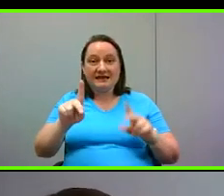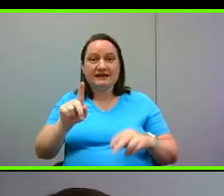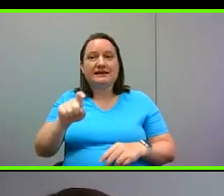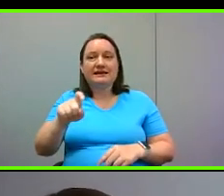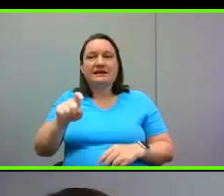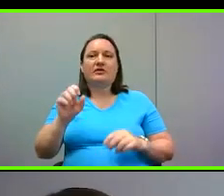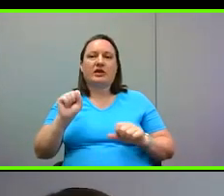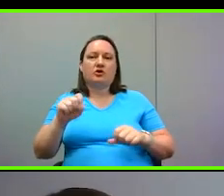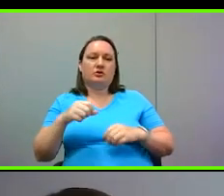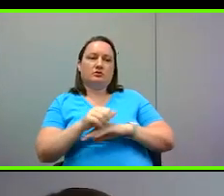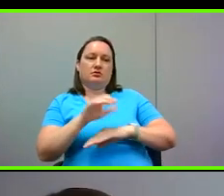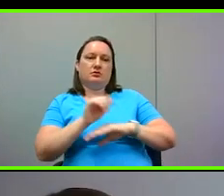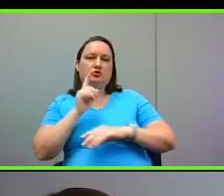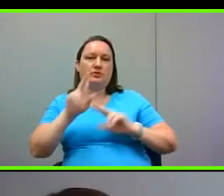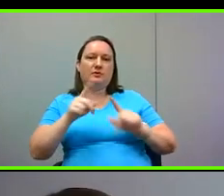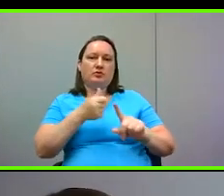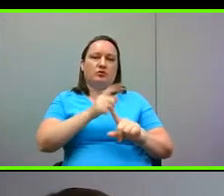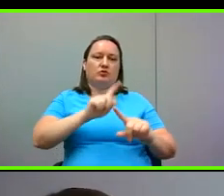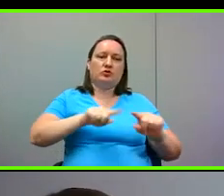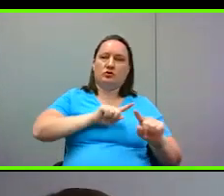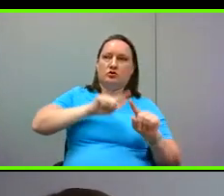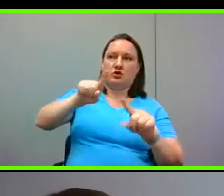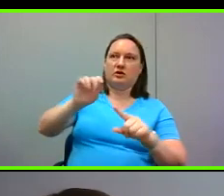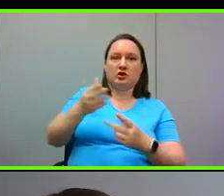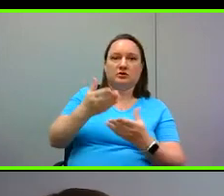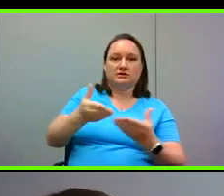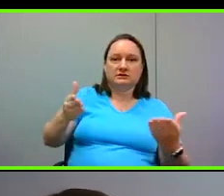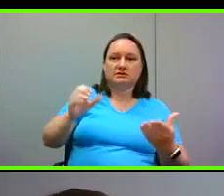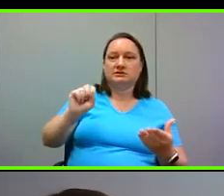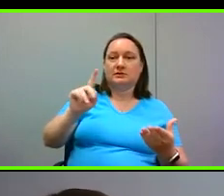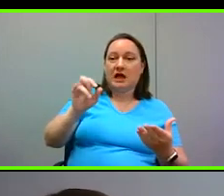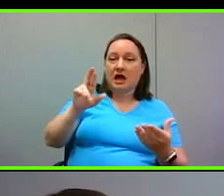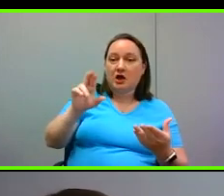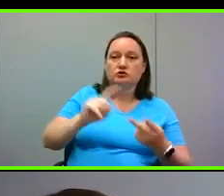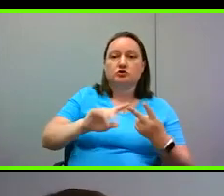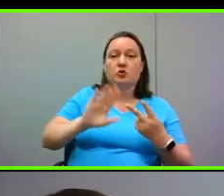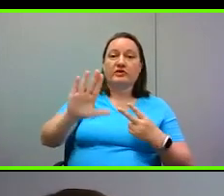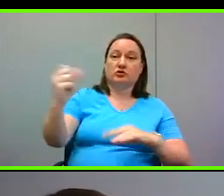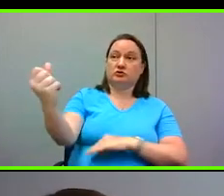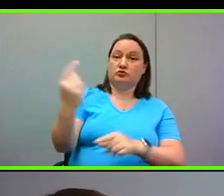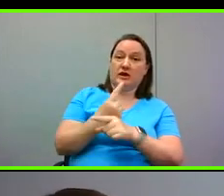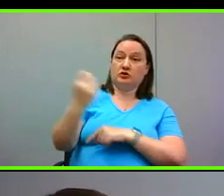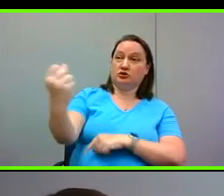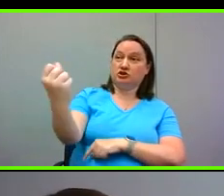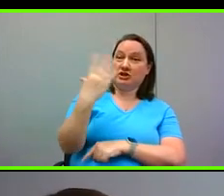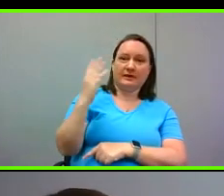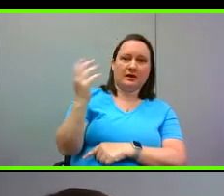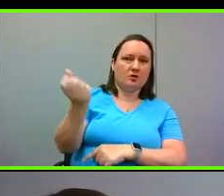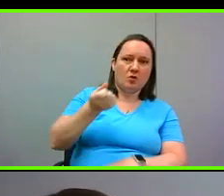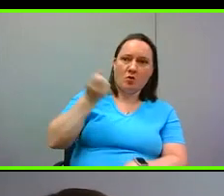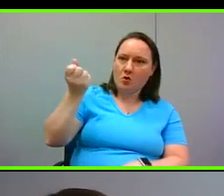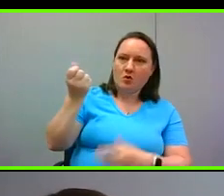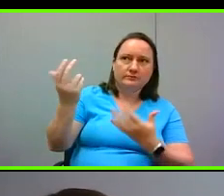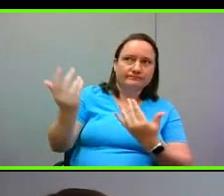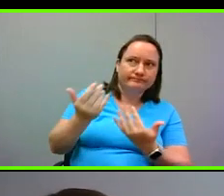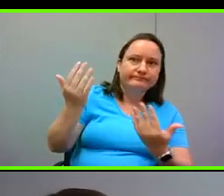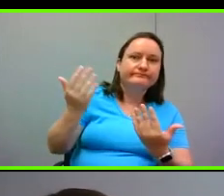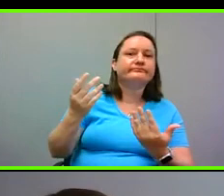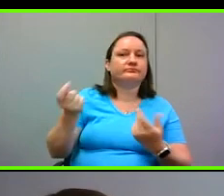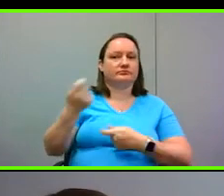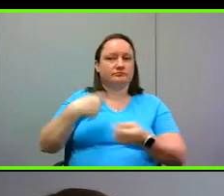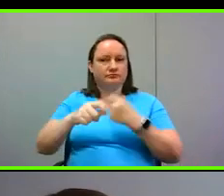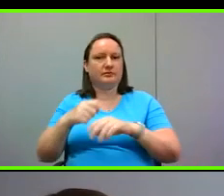out to their suppliers or were scared to get shipments because of COVID. They were able to get those taken care of to a lot